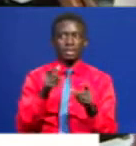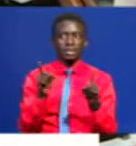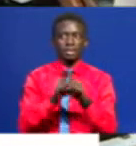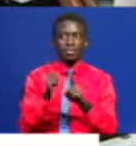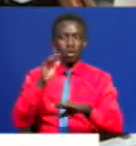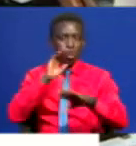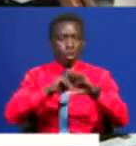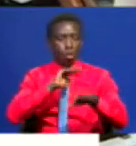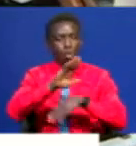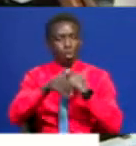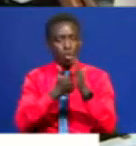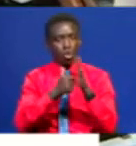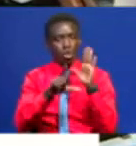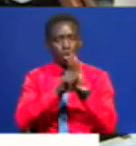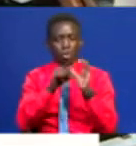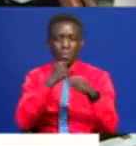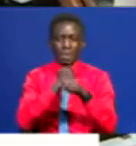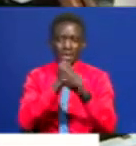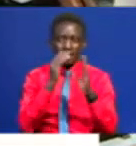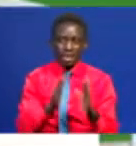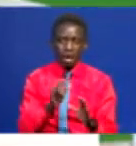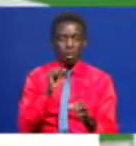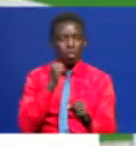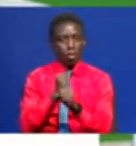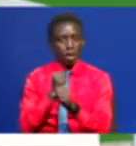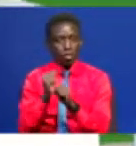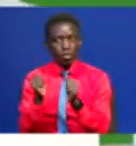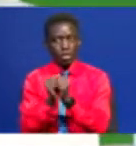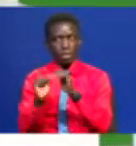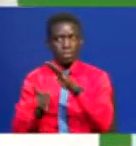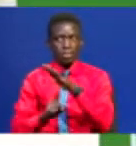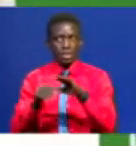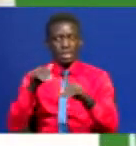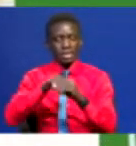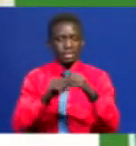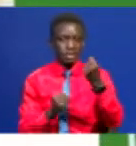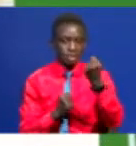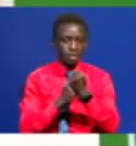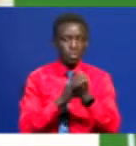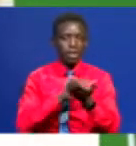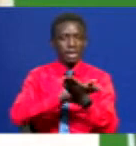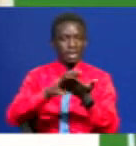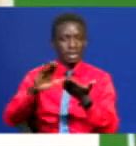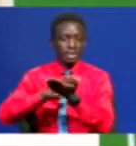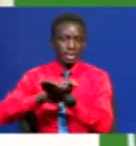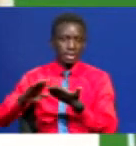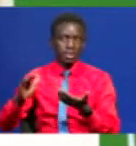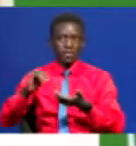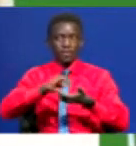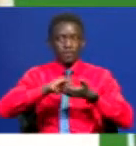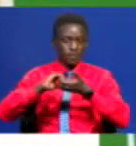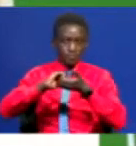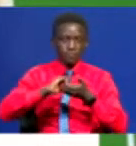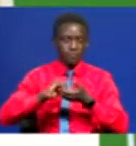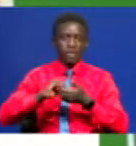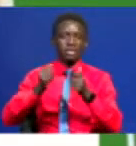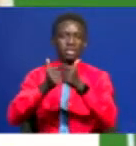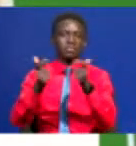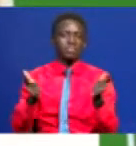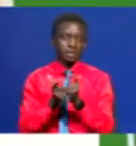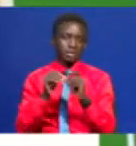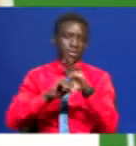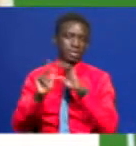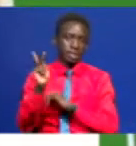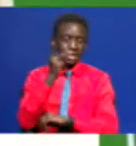the legislators to work with the ministry in supporting the cleaning of federation space in Kenya. He assured that